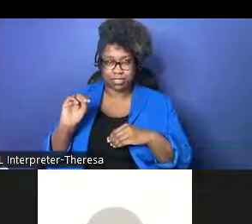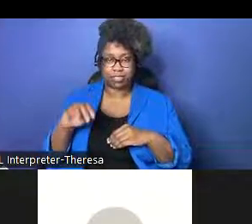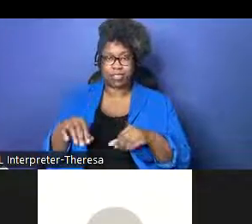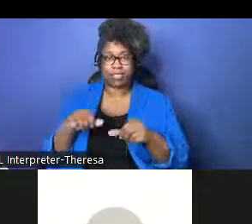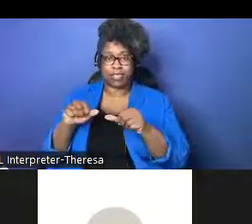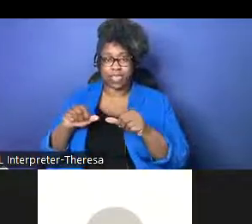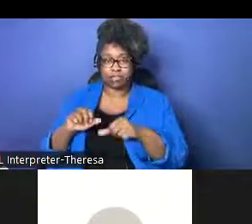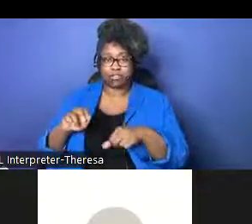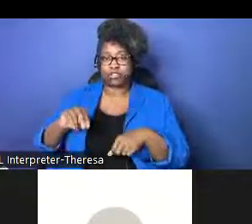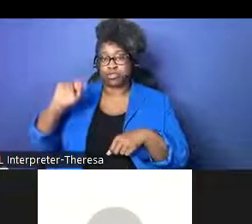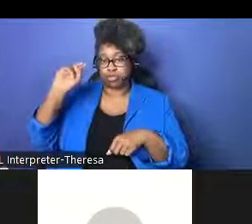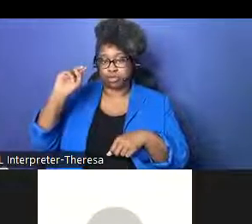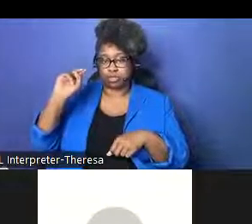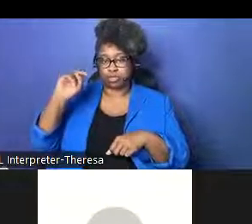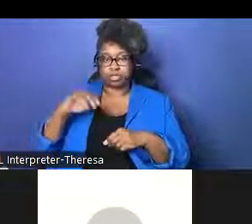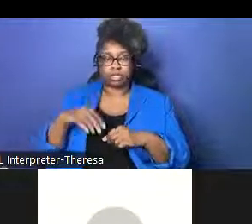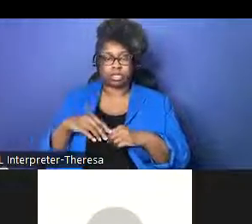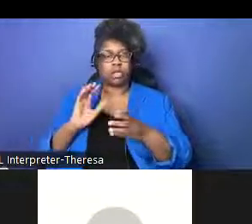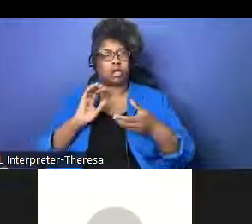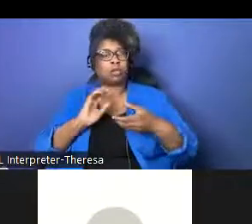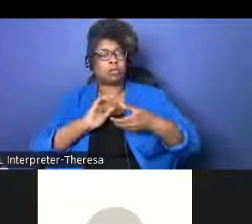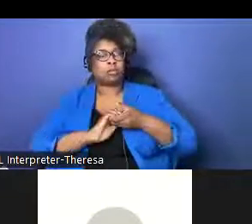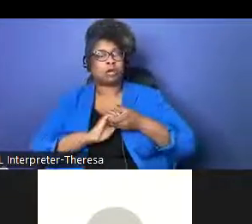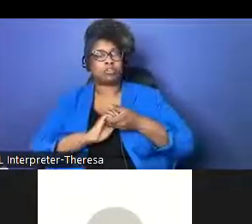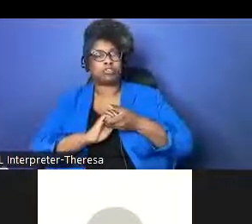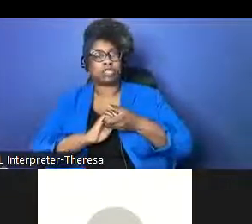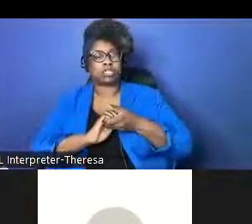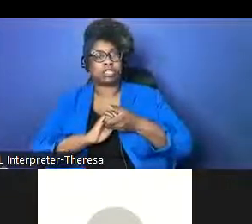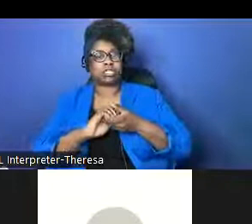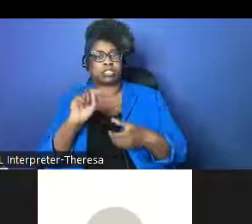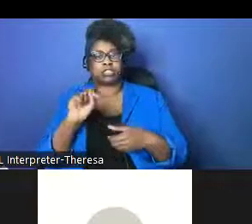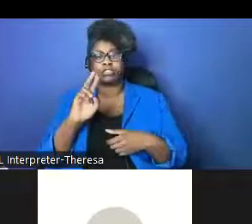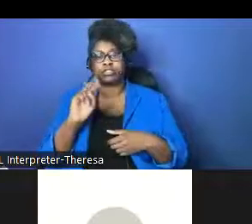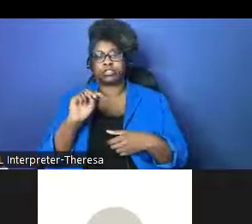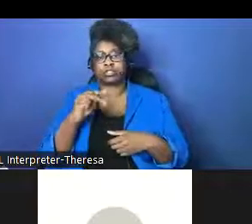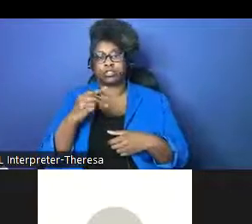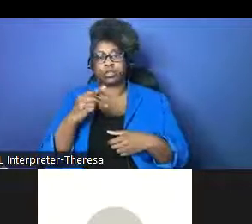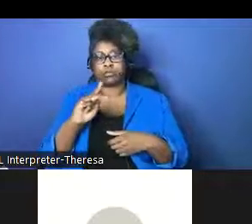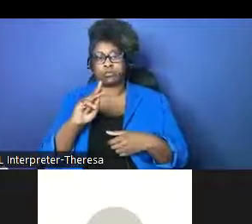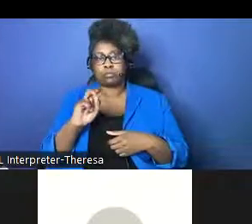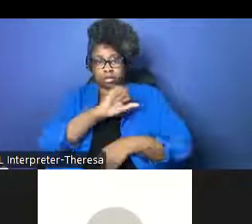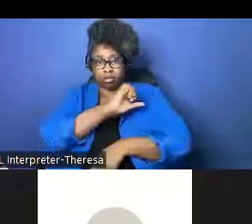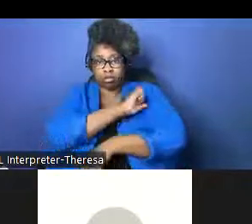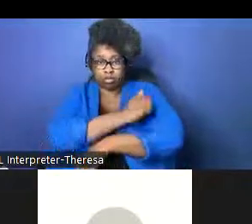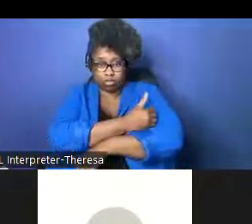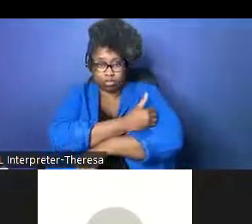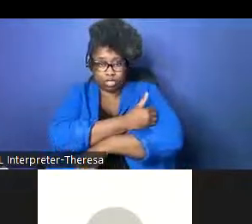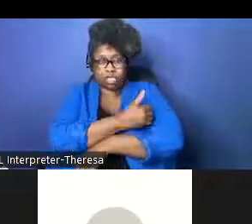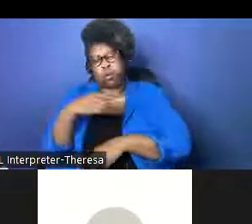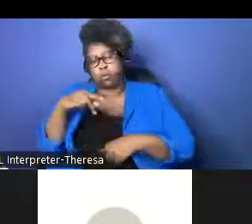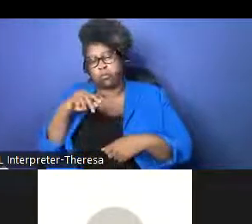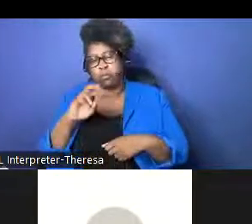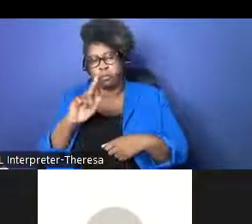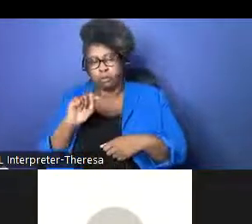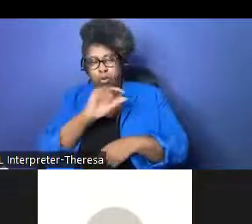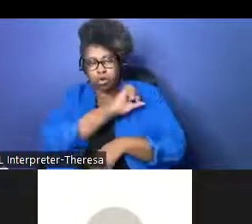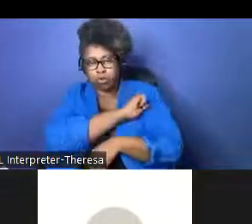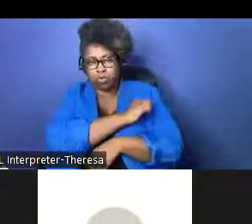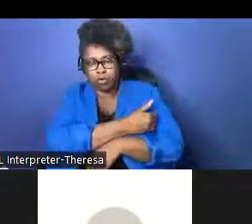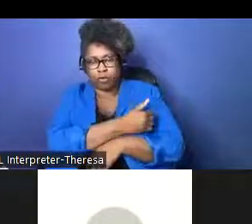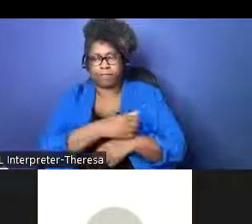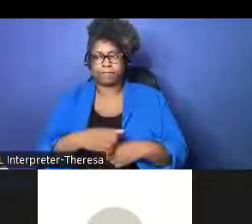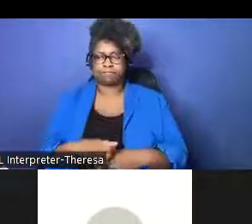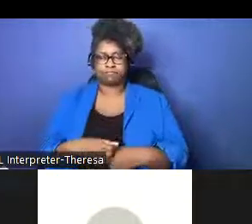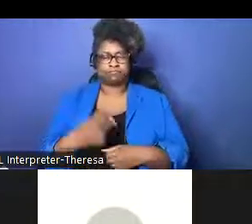of the airport, would be partnering with the Turnpike Authority and or Port Authority to come up with